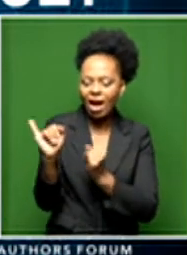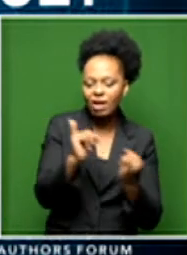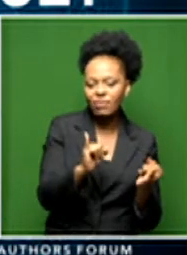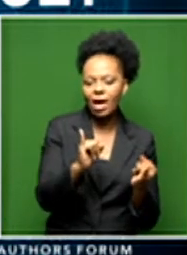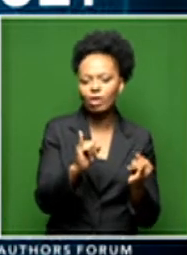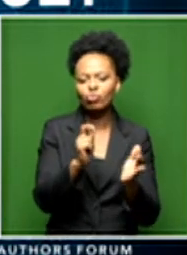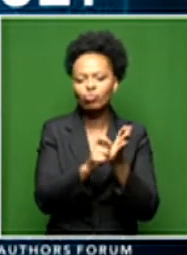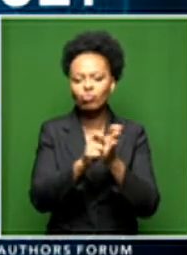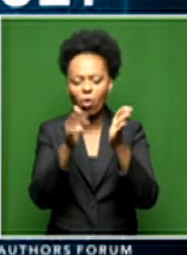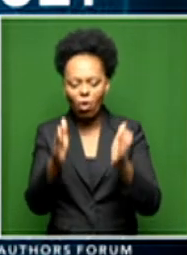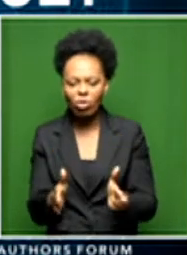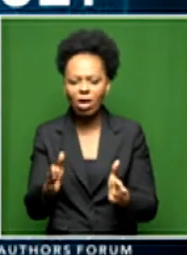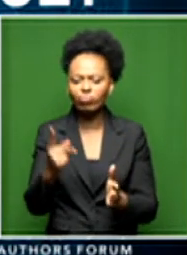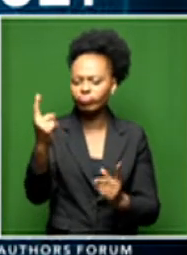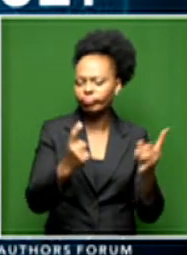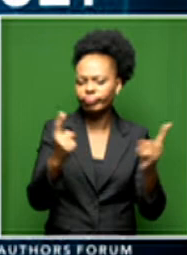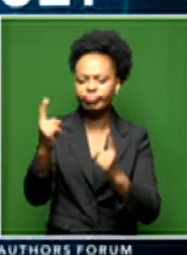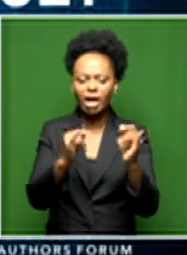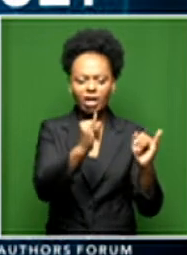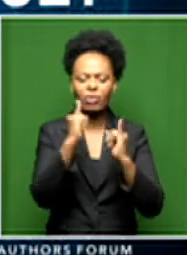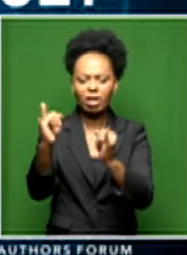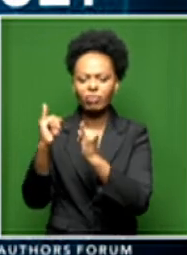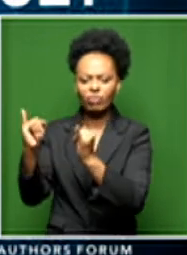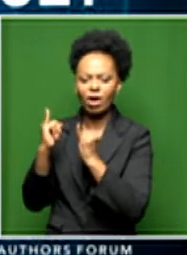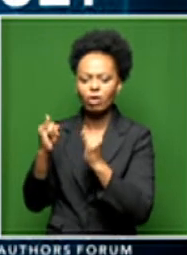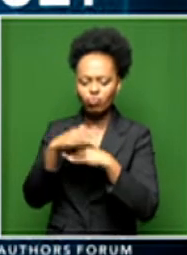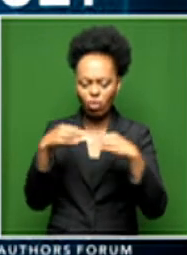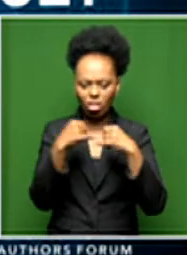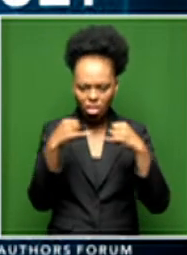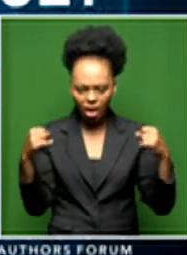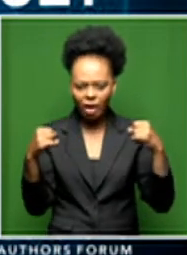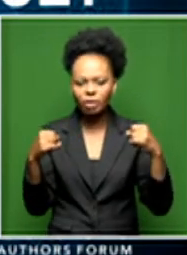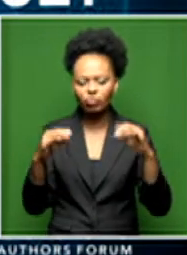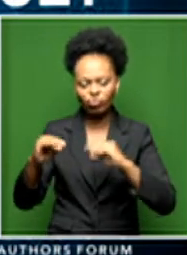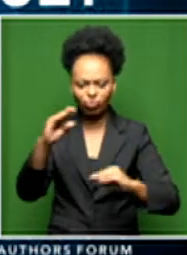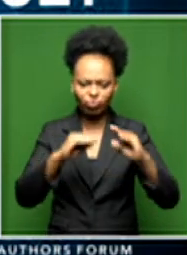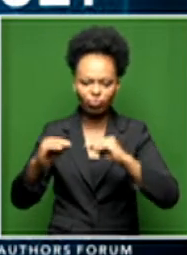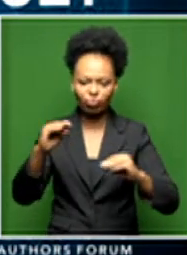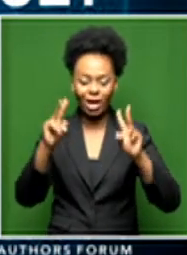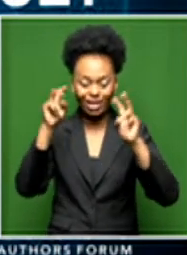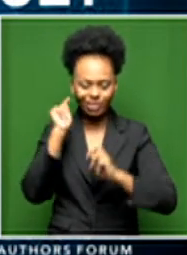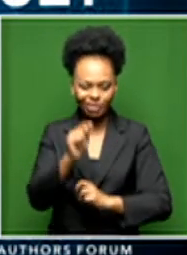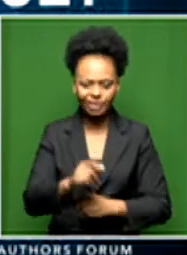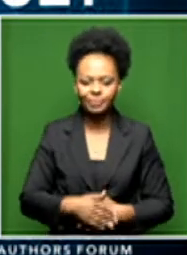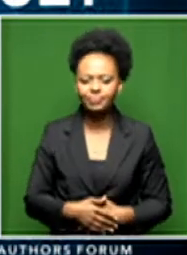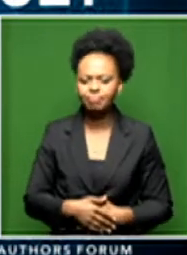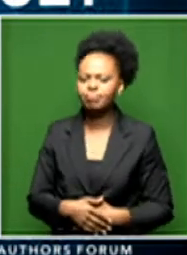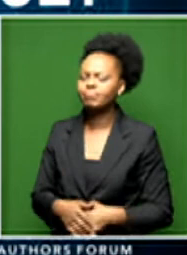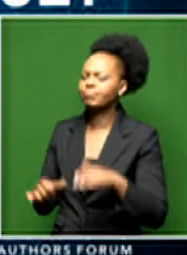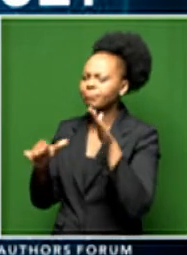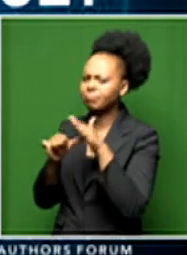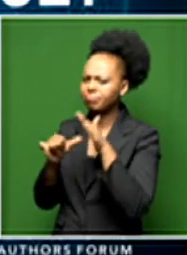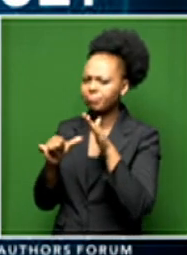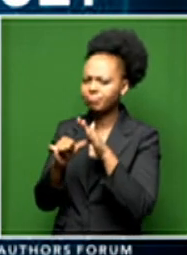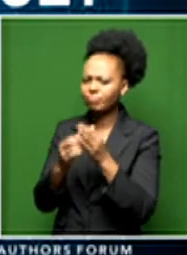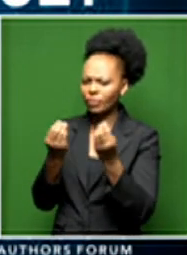come together virtually and have these discussions. You touched on a very important subject